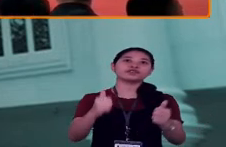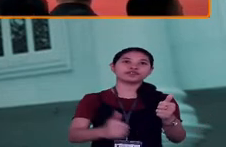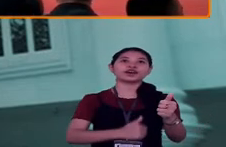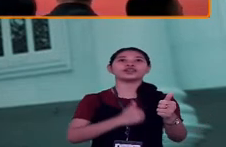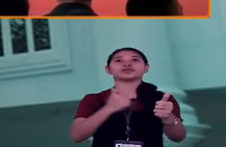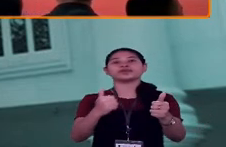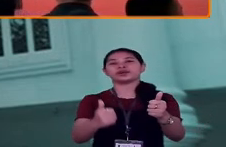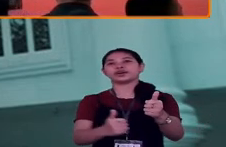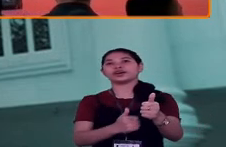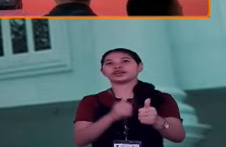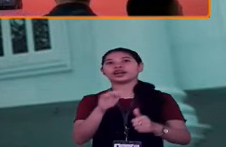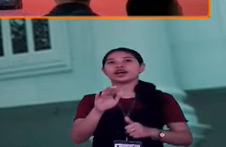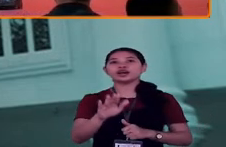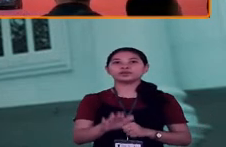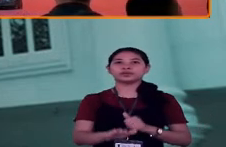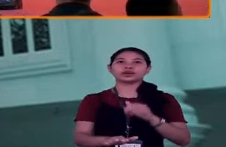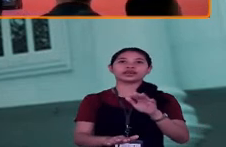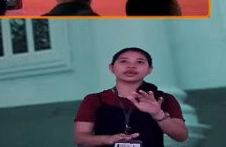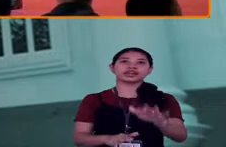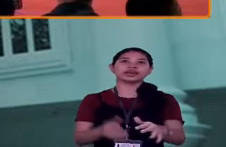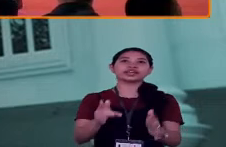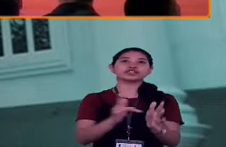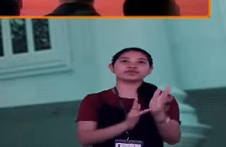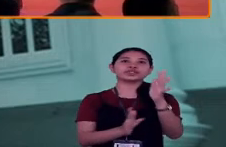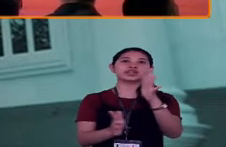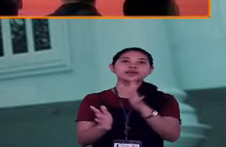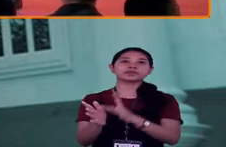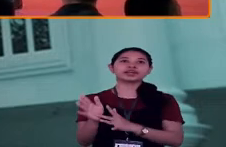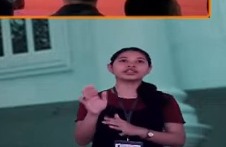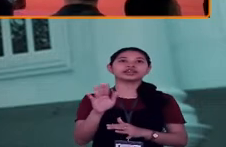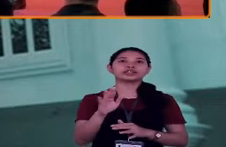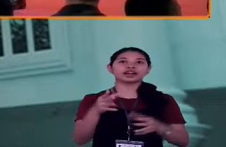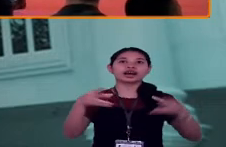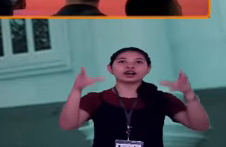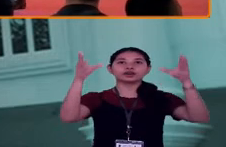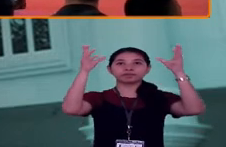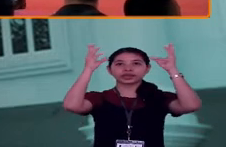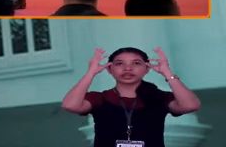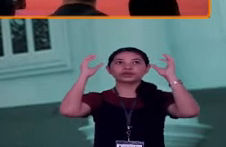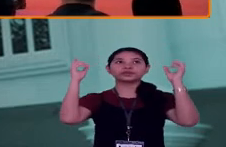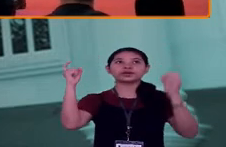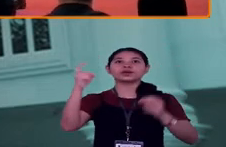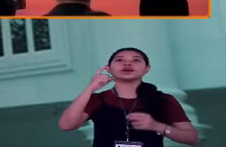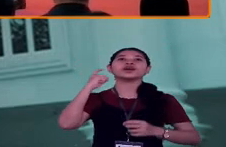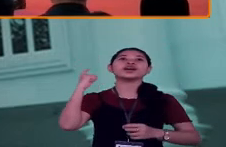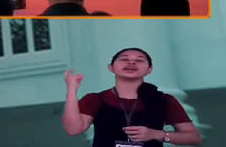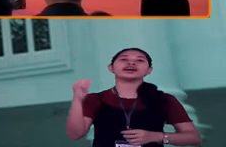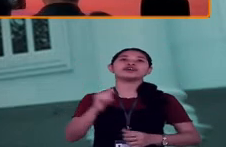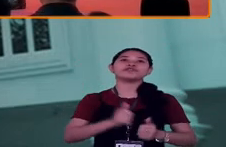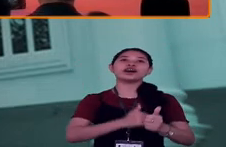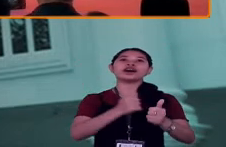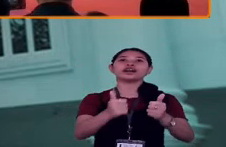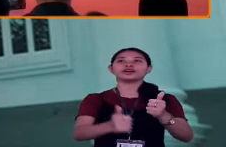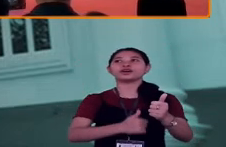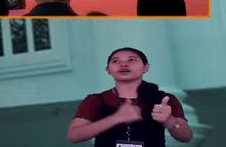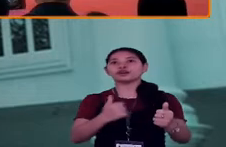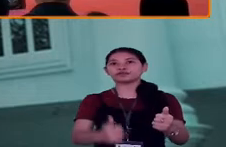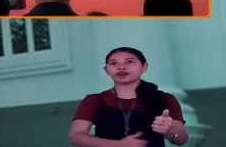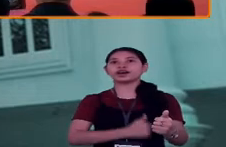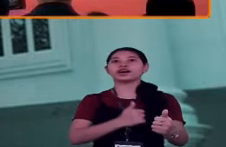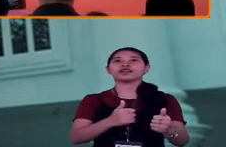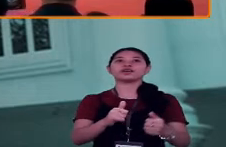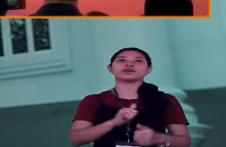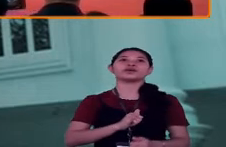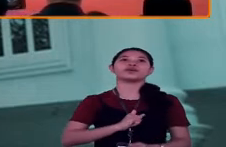will follow, follow on, walking in His footsteps till the crown be won.